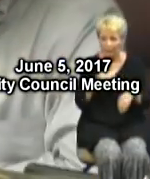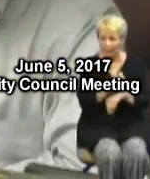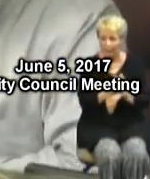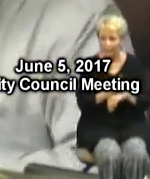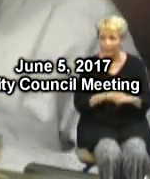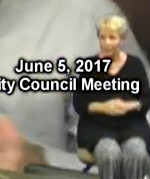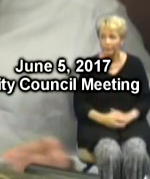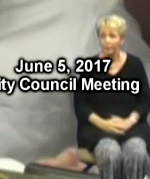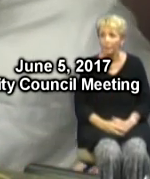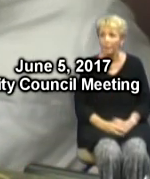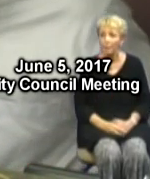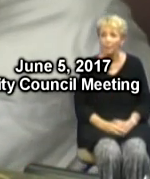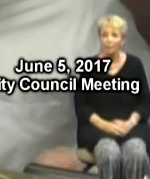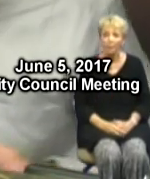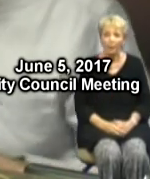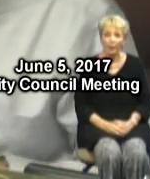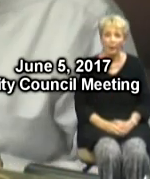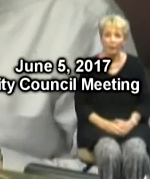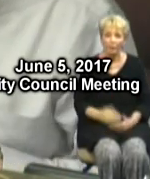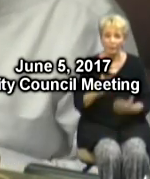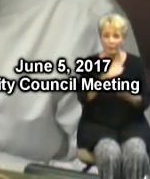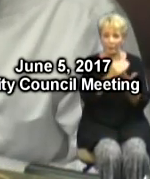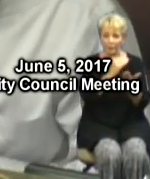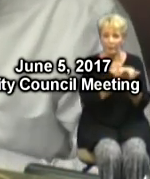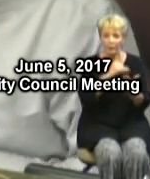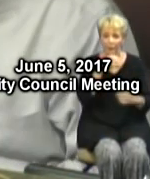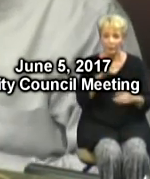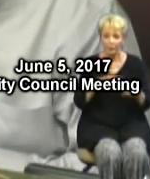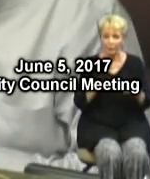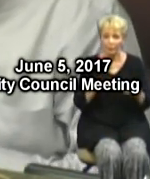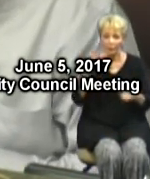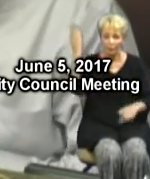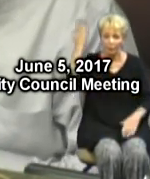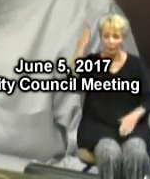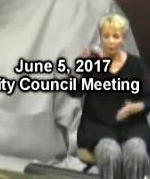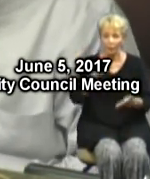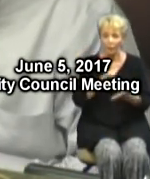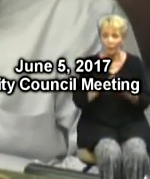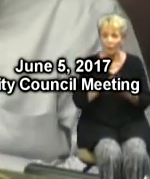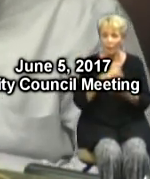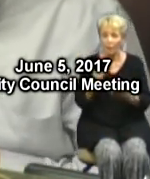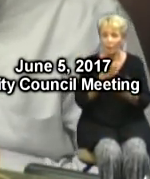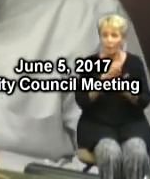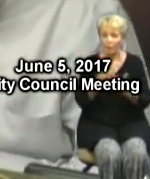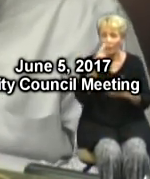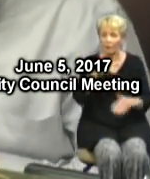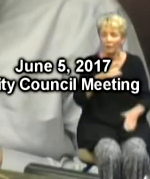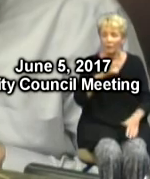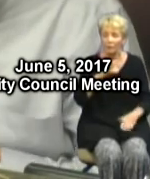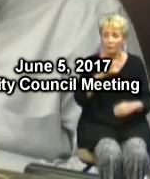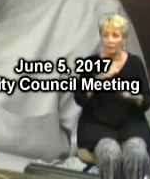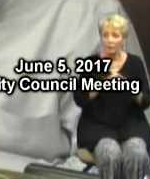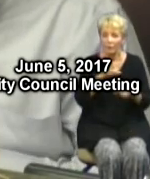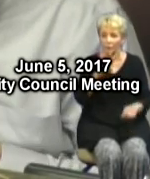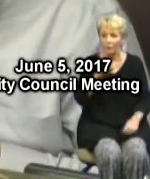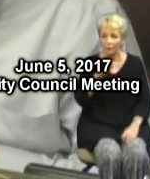Okay, thank you. Mm-hmm. Next on the agenda is the presentation of the proposed budget for fiscal year